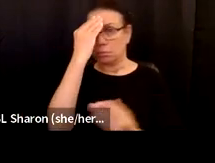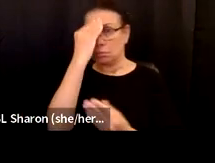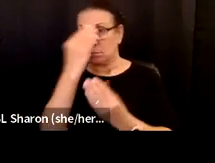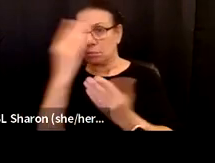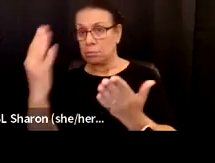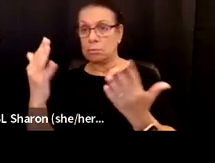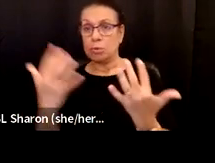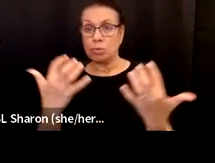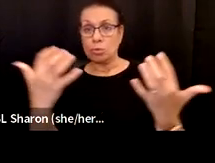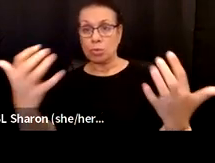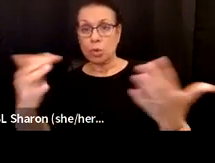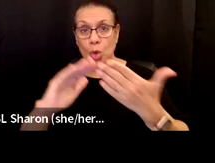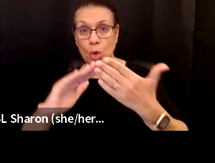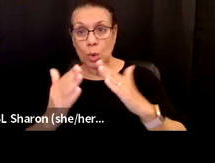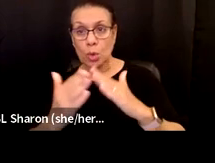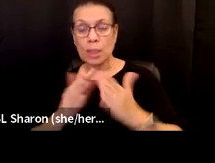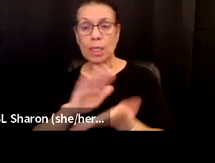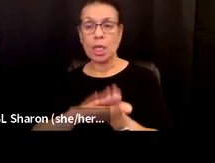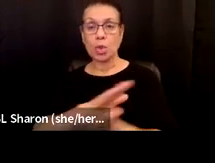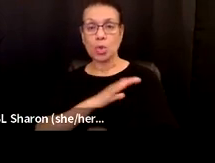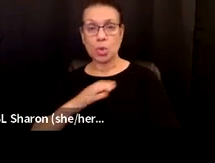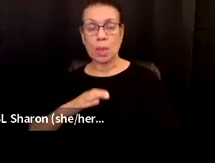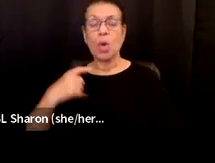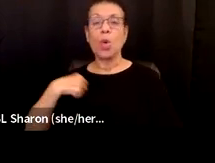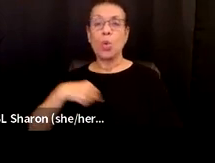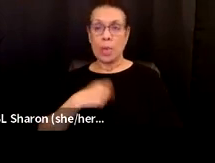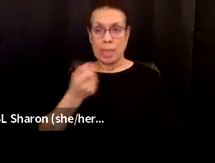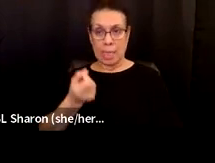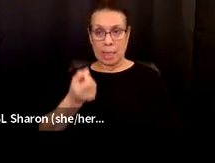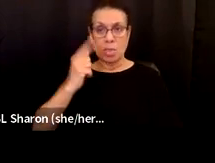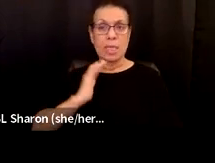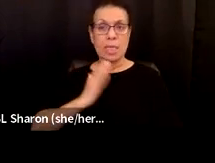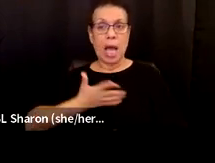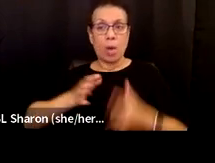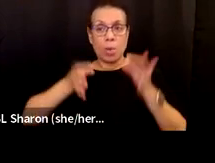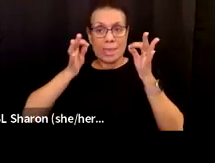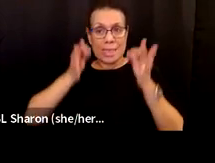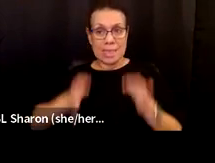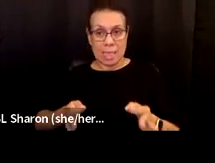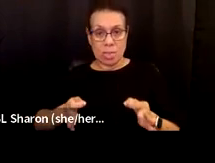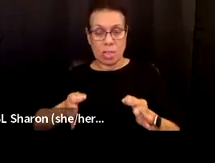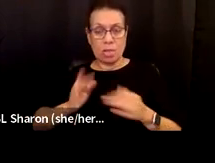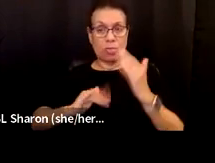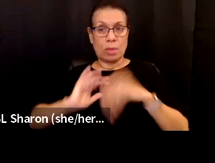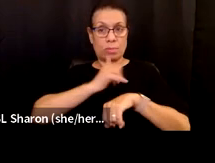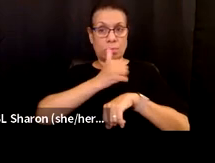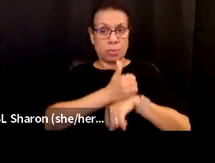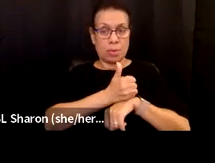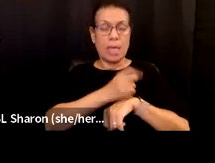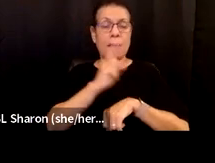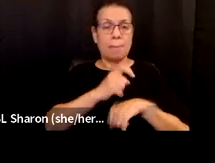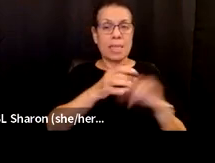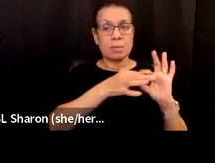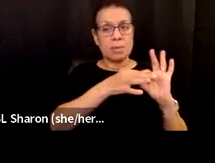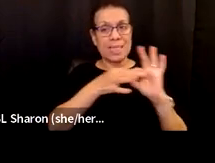committee that we understand that decisions we make from a facility's perspective need to be inextricably linked to the